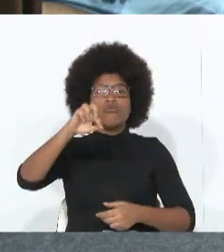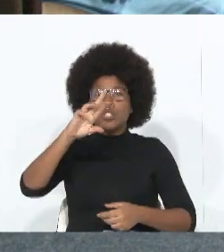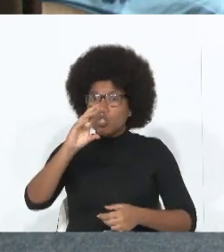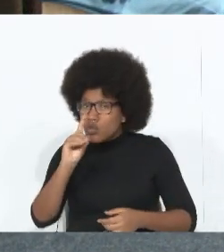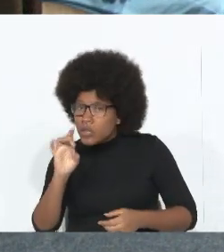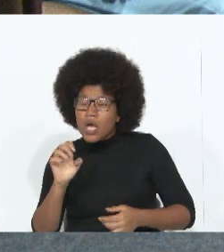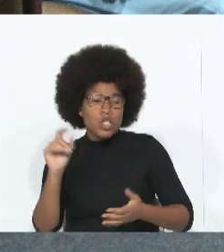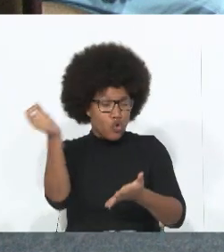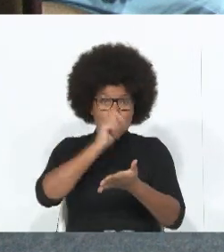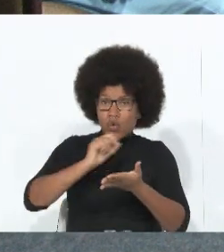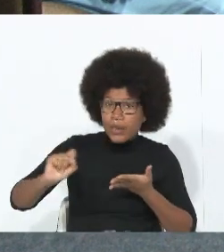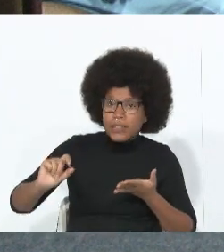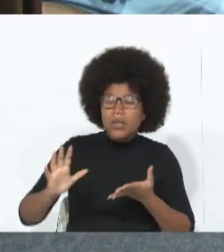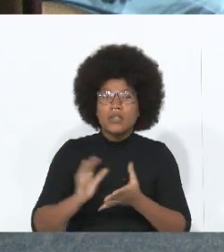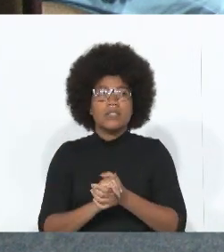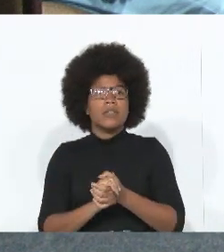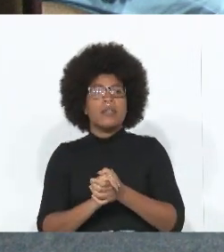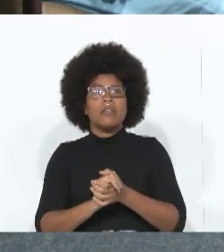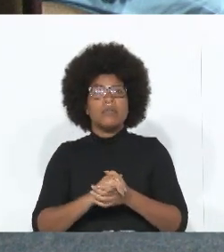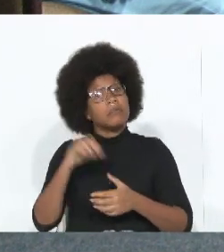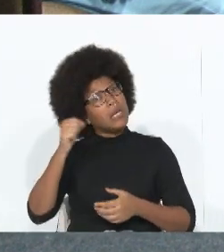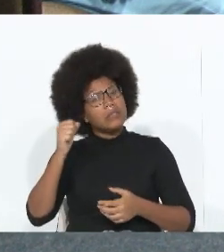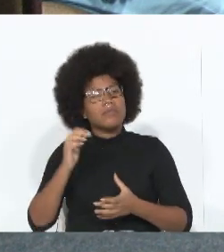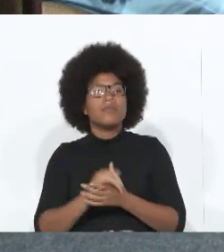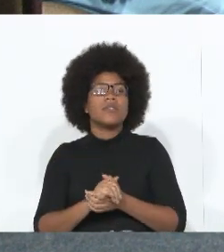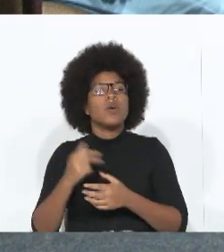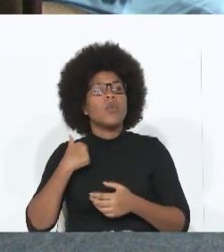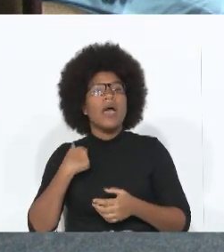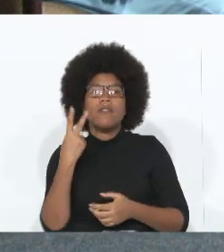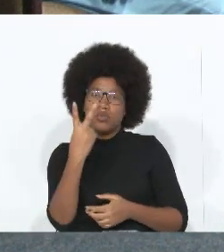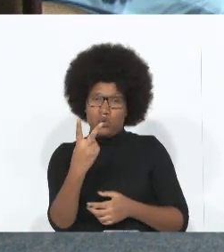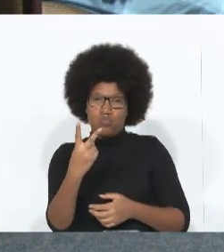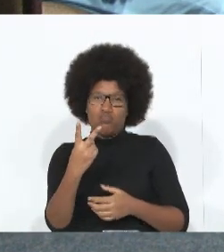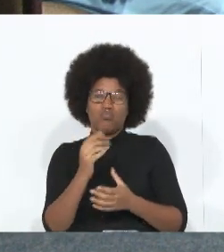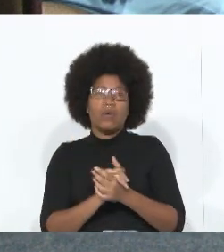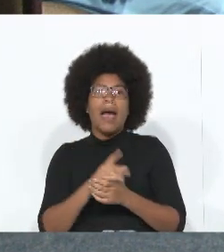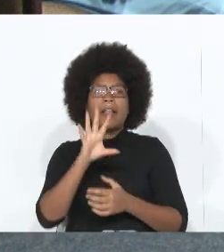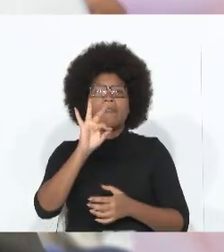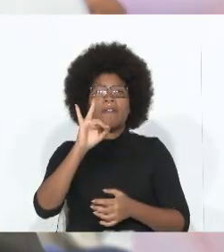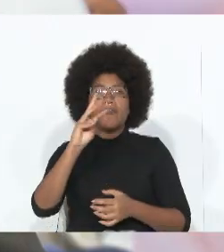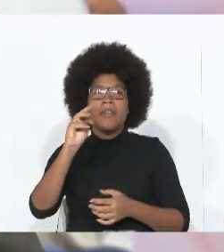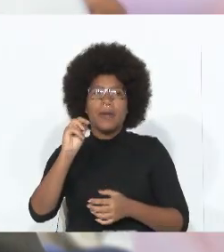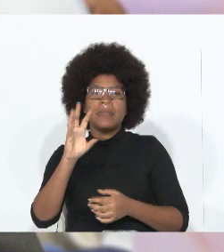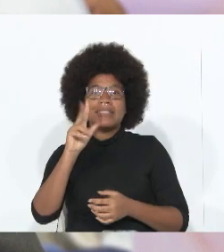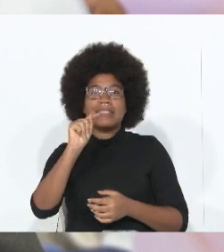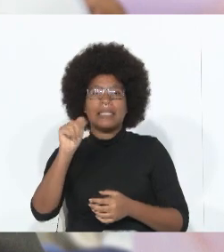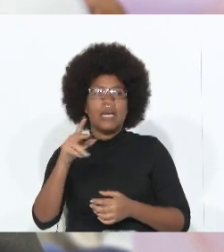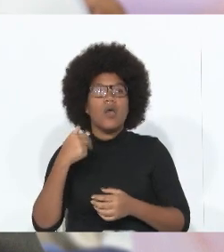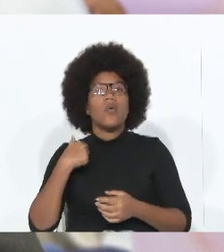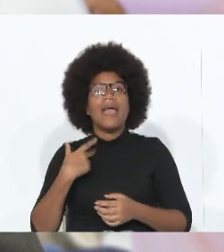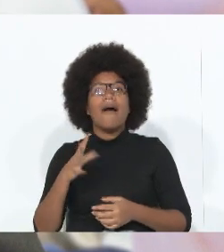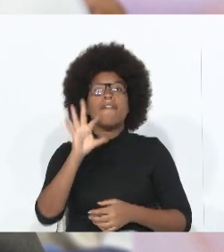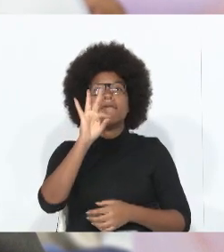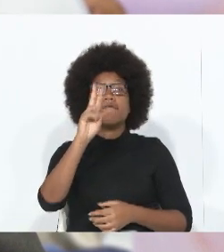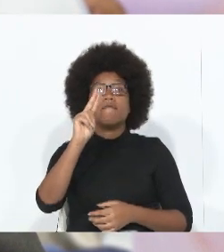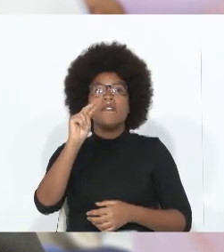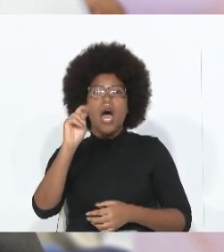way. Is there then a way for us to find a way to empower